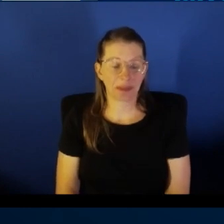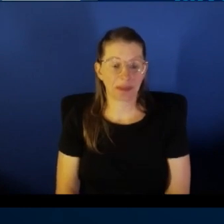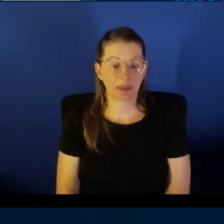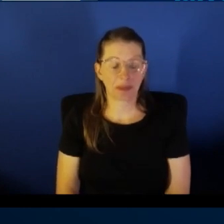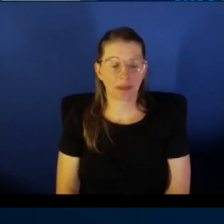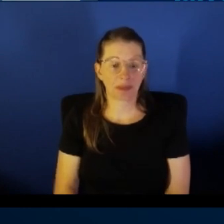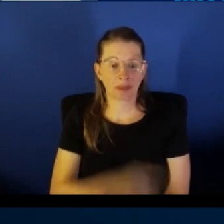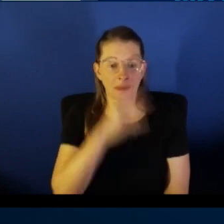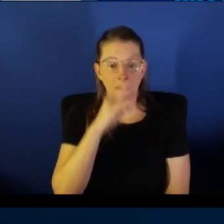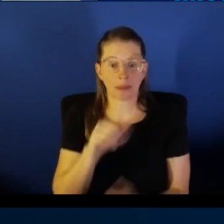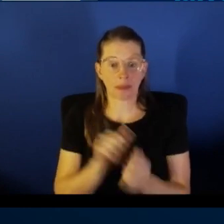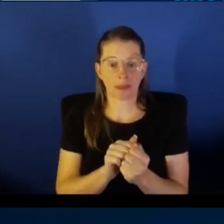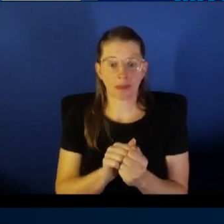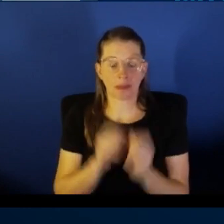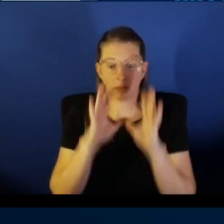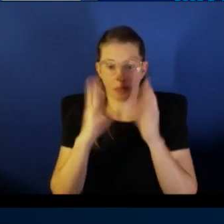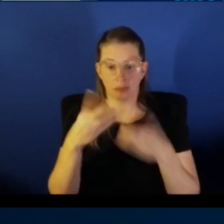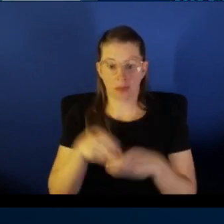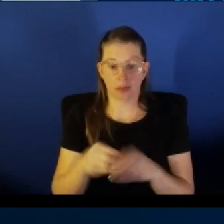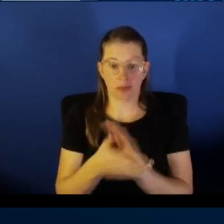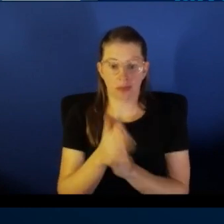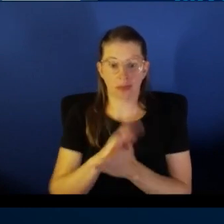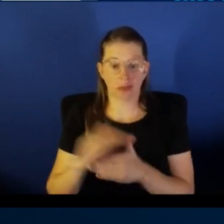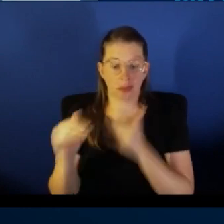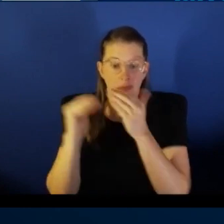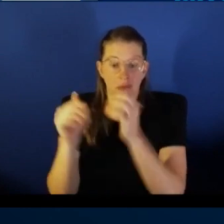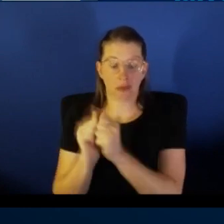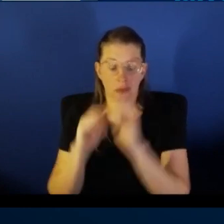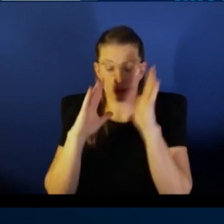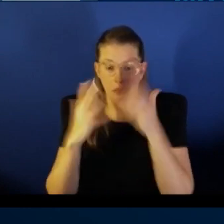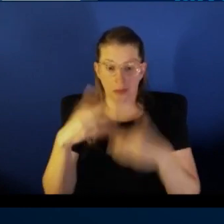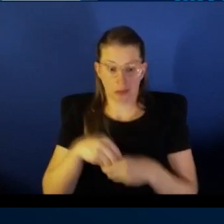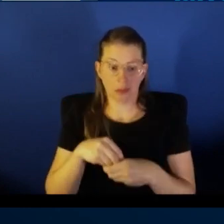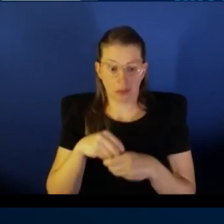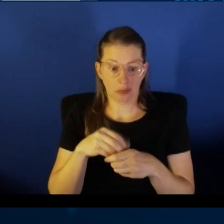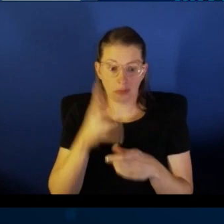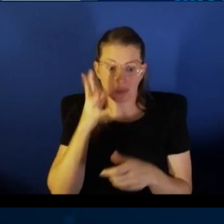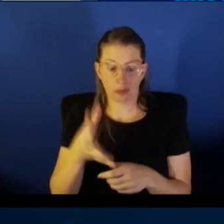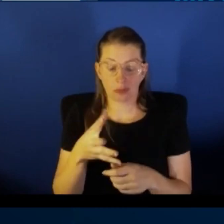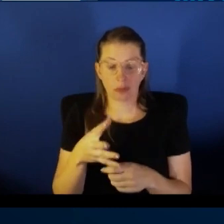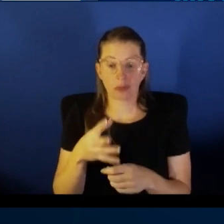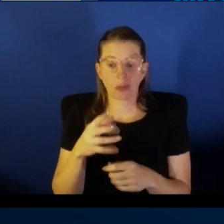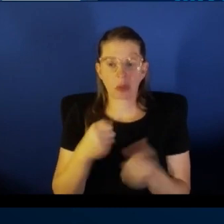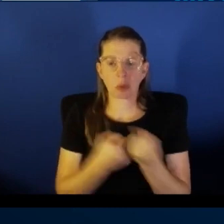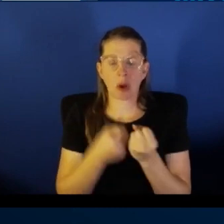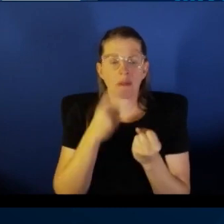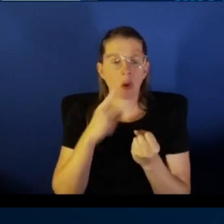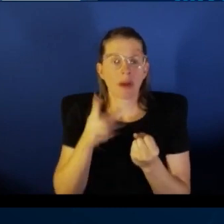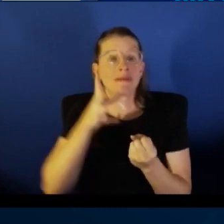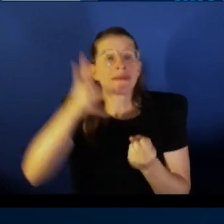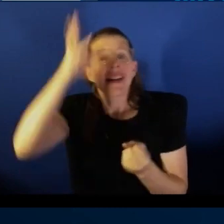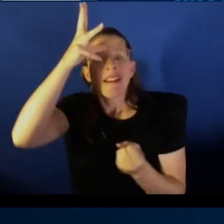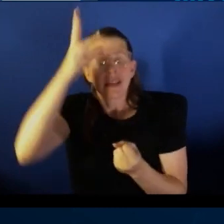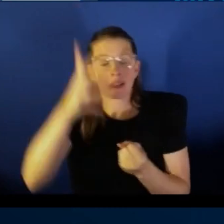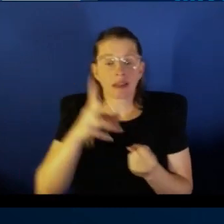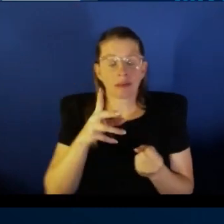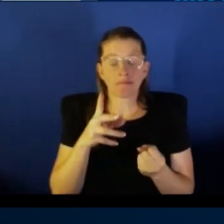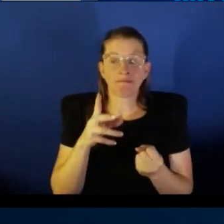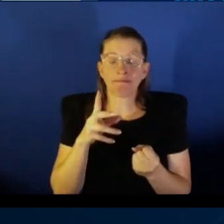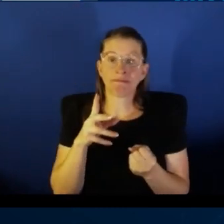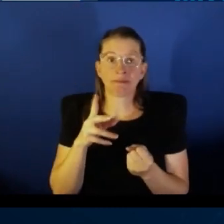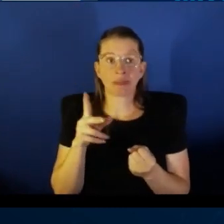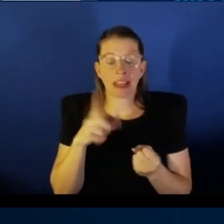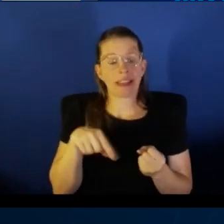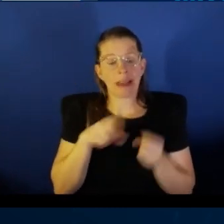autism soon, as we know, turn into adults with autism. So what support is out there for parents as they plan for their kids